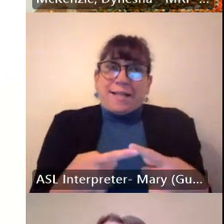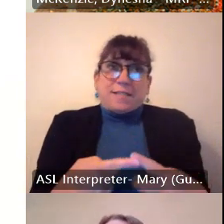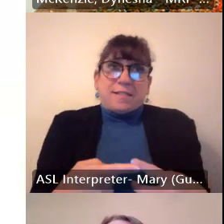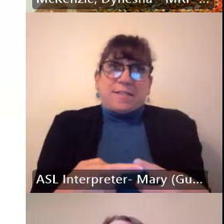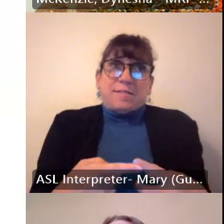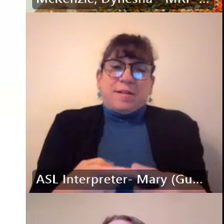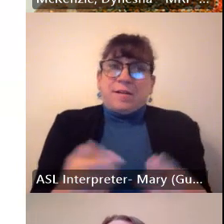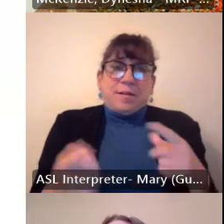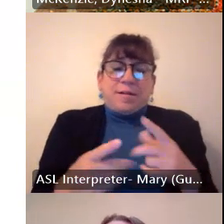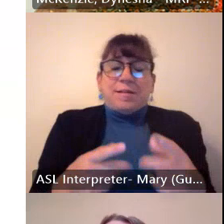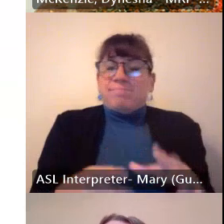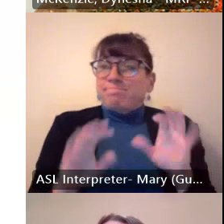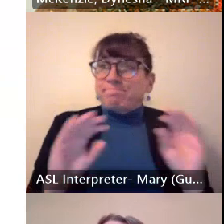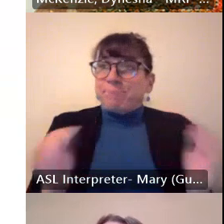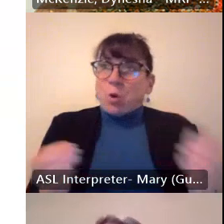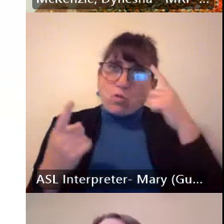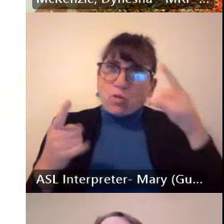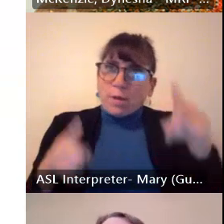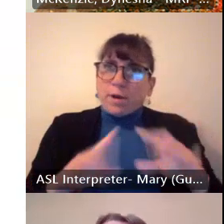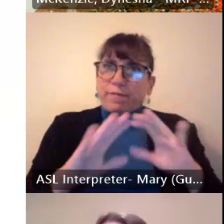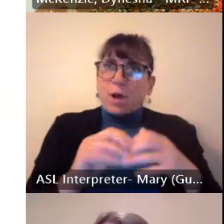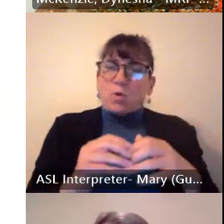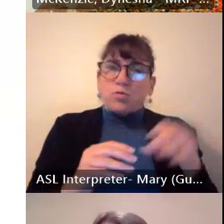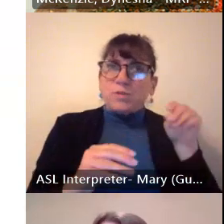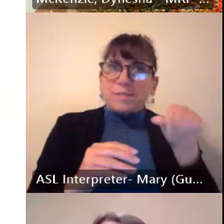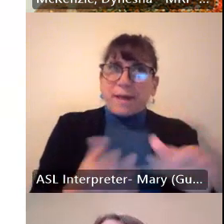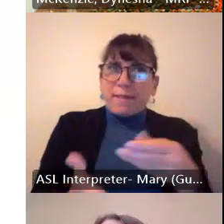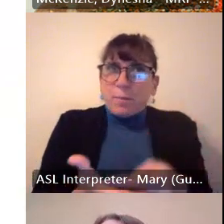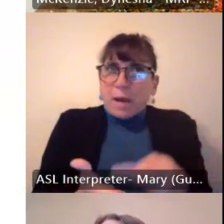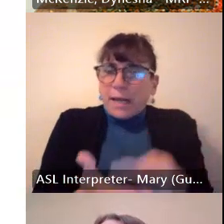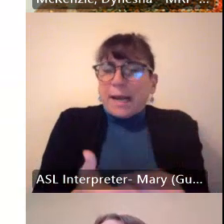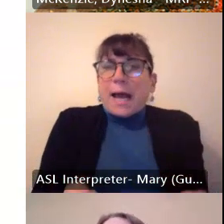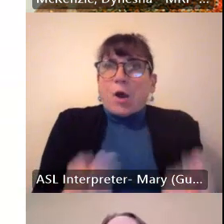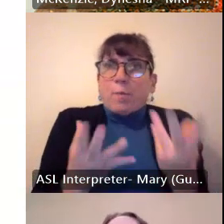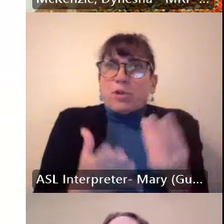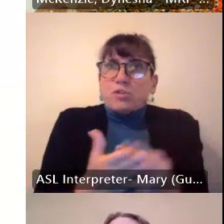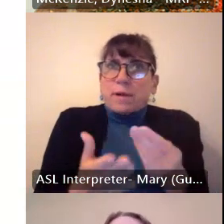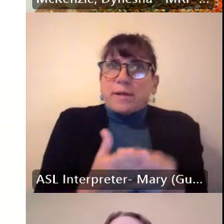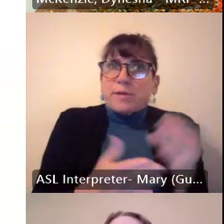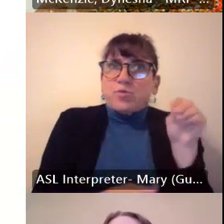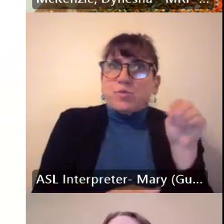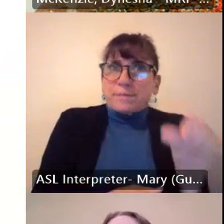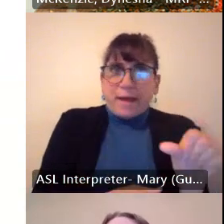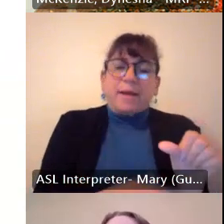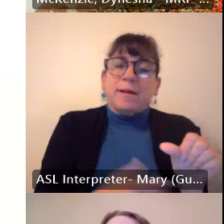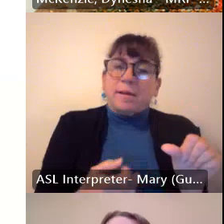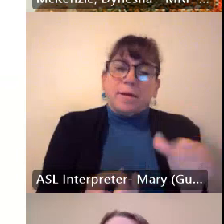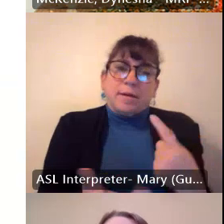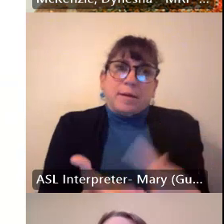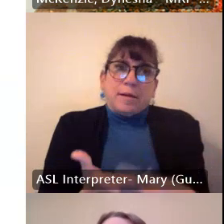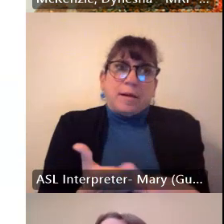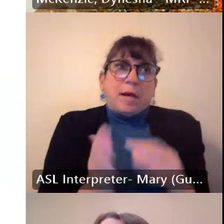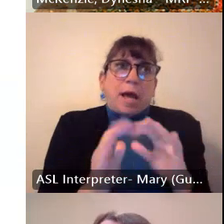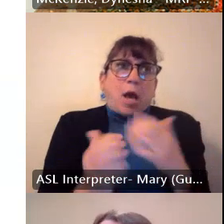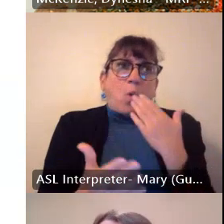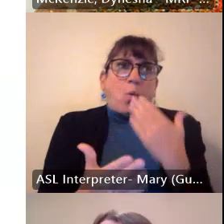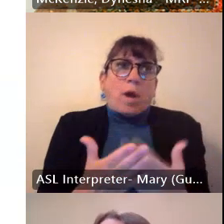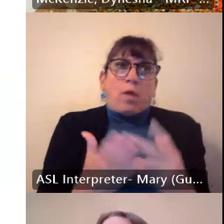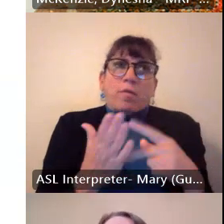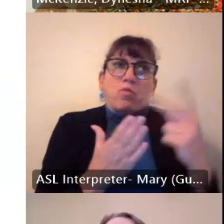lack of agreement over how to spend, how much money to spend. Talking about how well a program